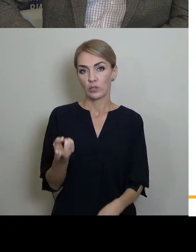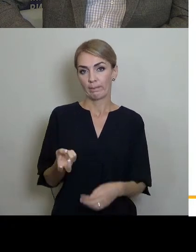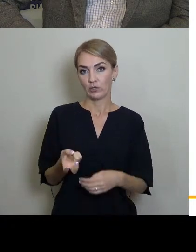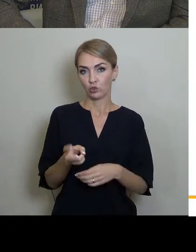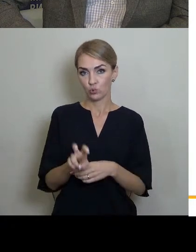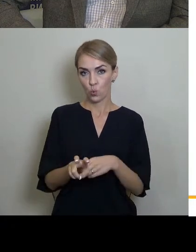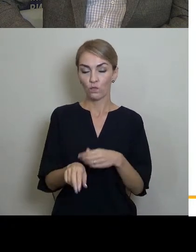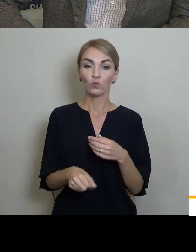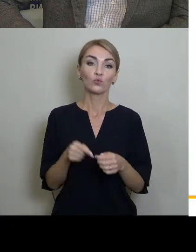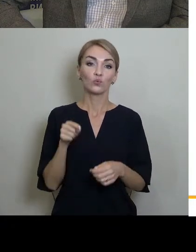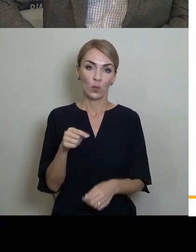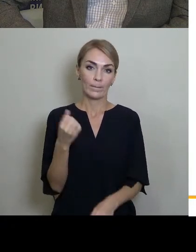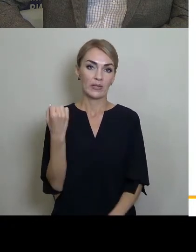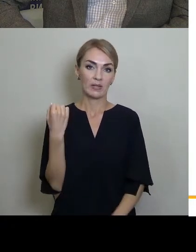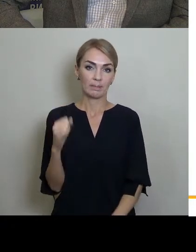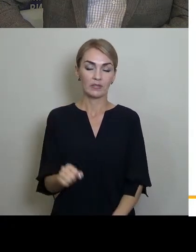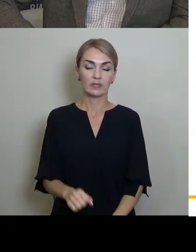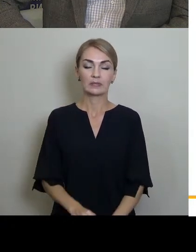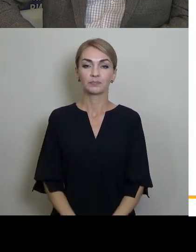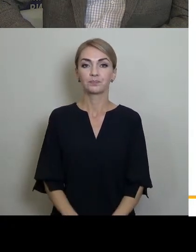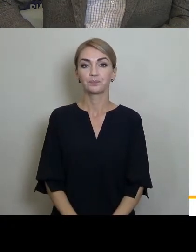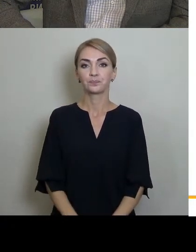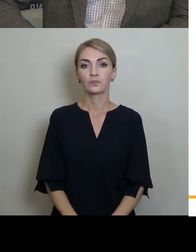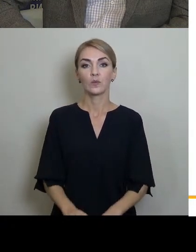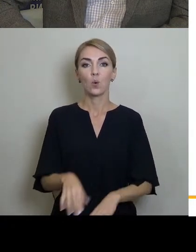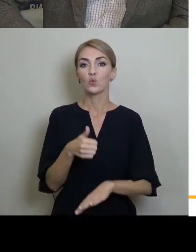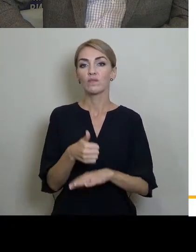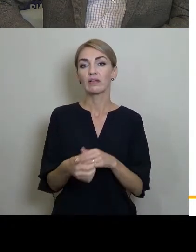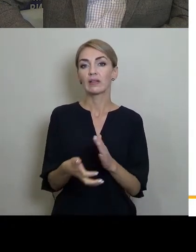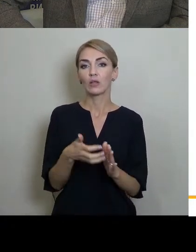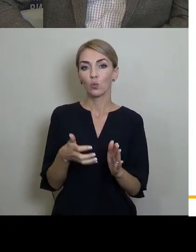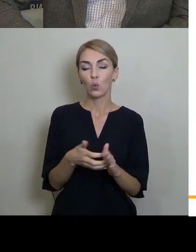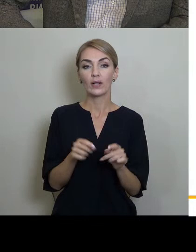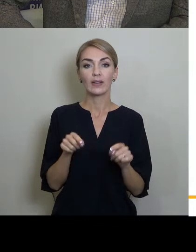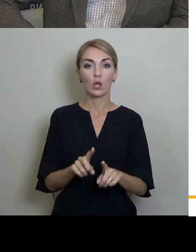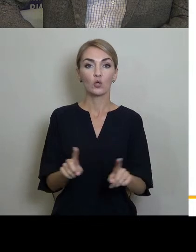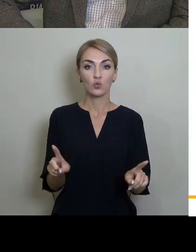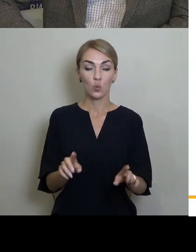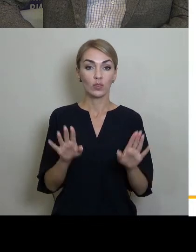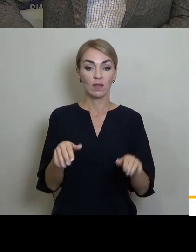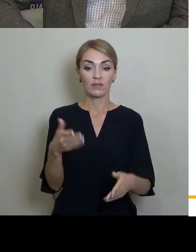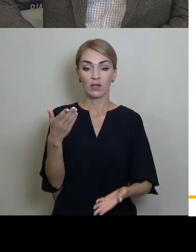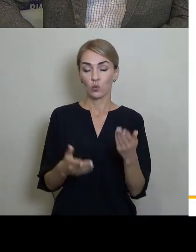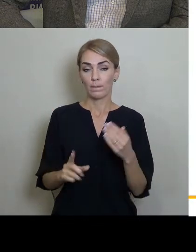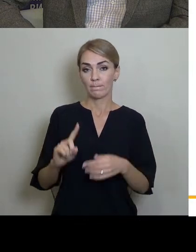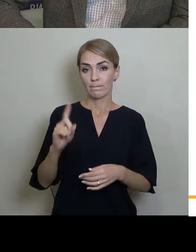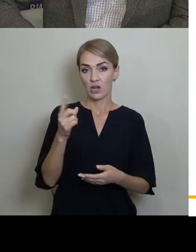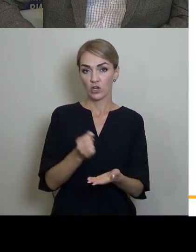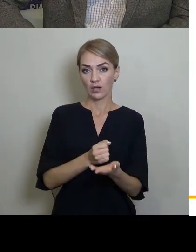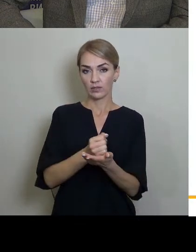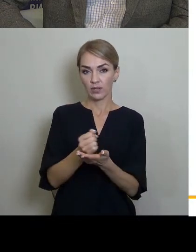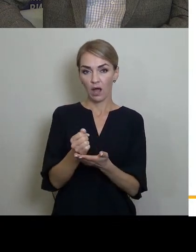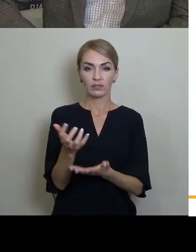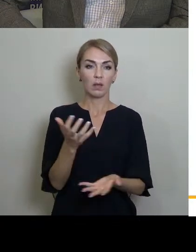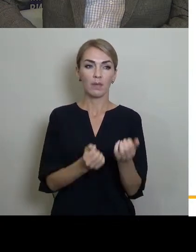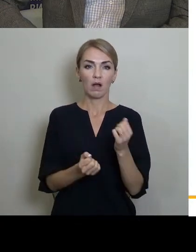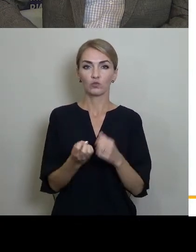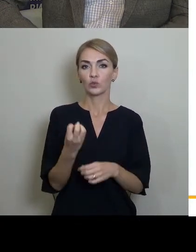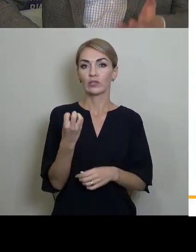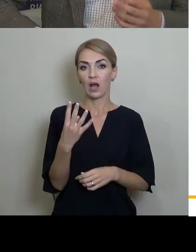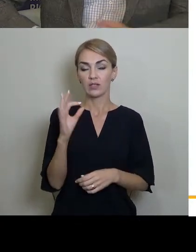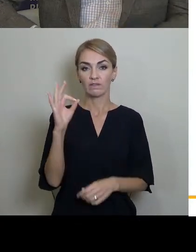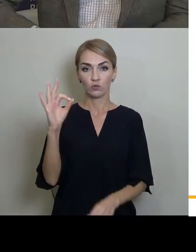Those who have come the first have won. But there is a deficiency. If